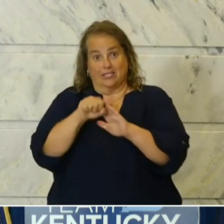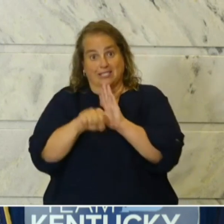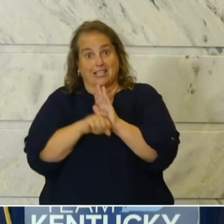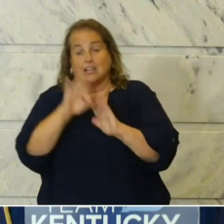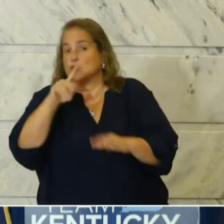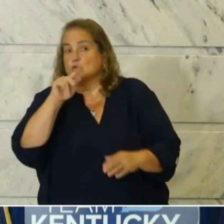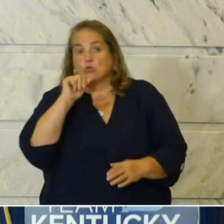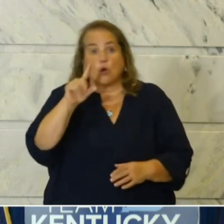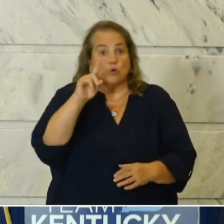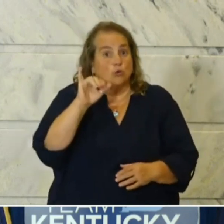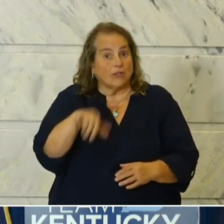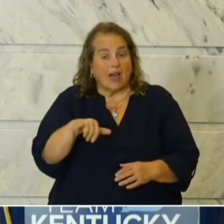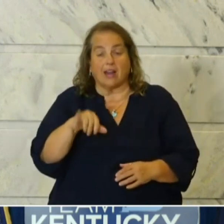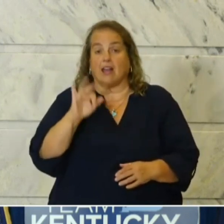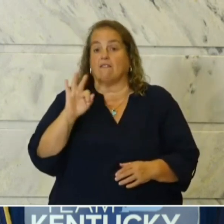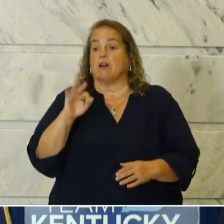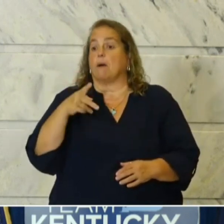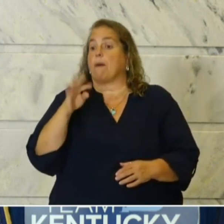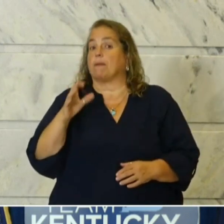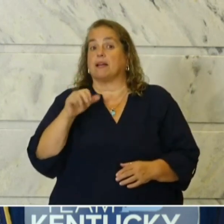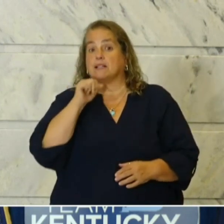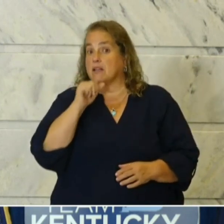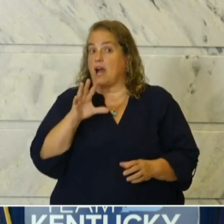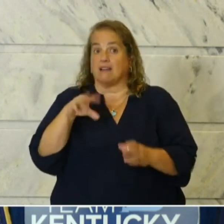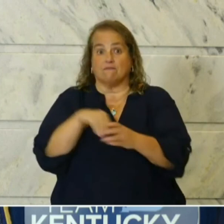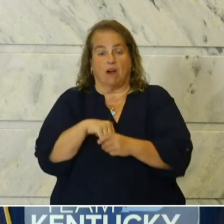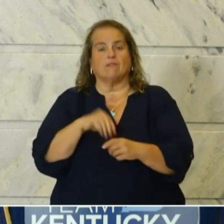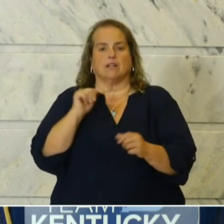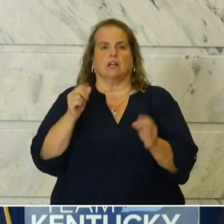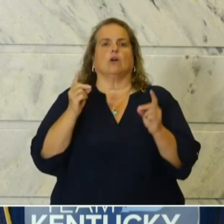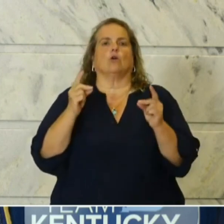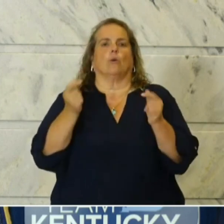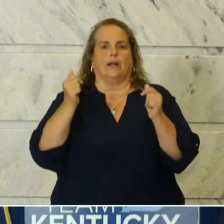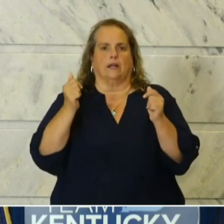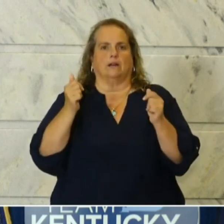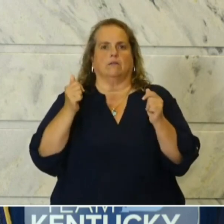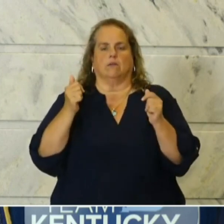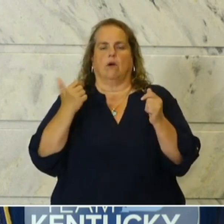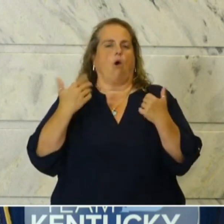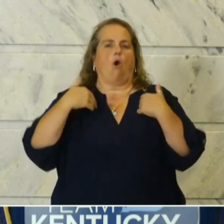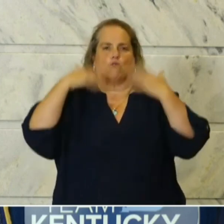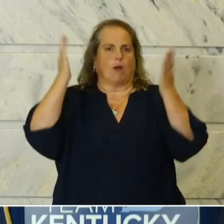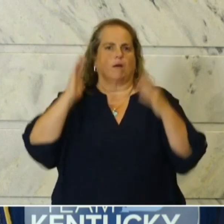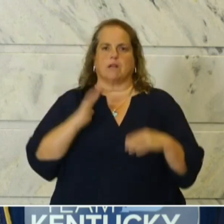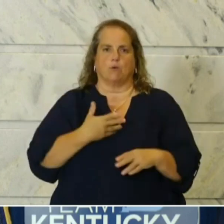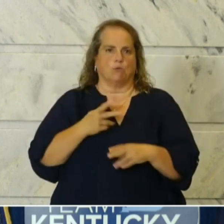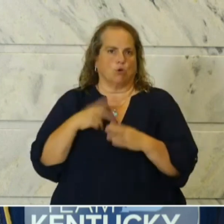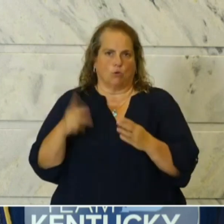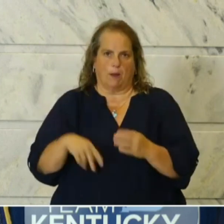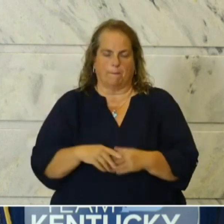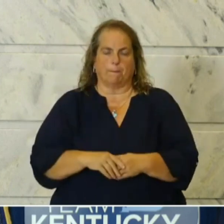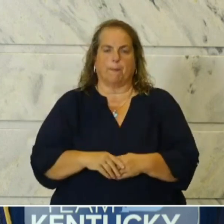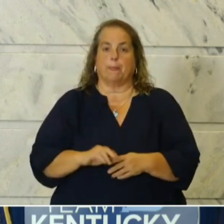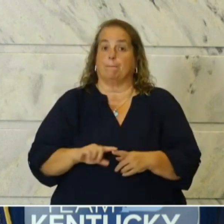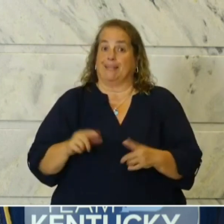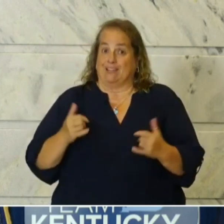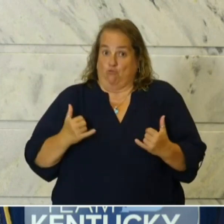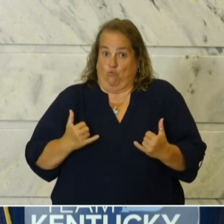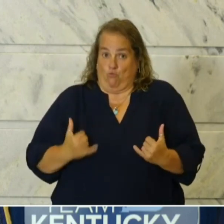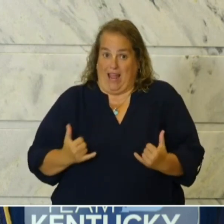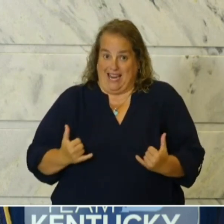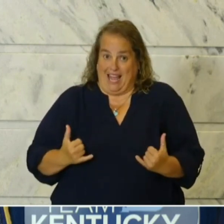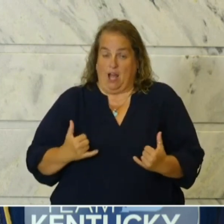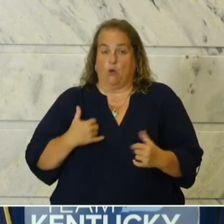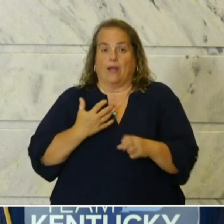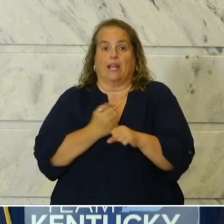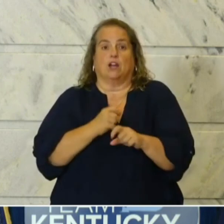the public doesn't participate, it can very quickly overwhelm the program. But right now, when we get a